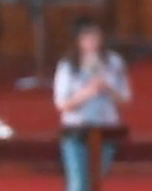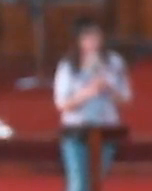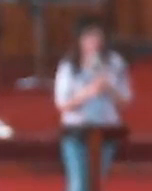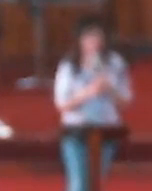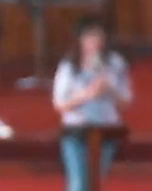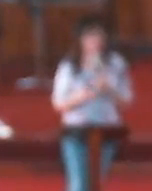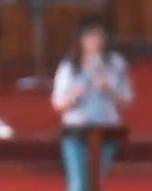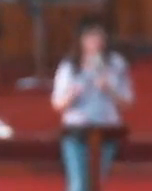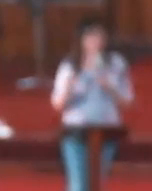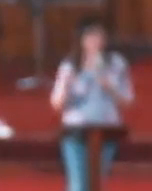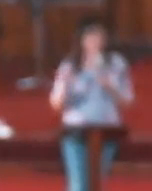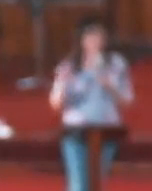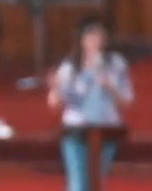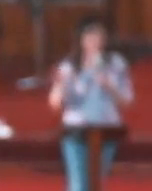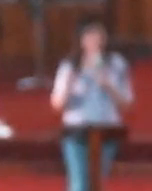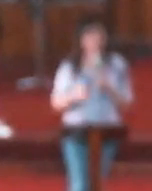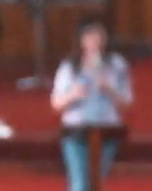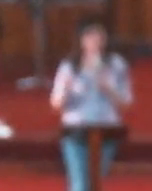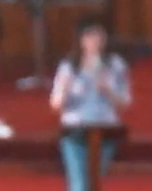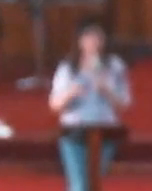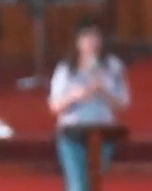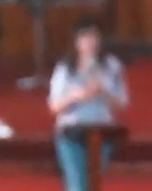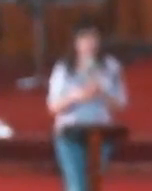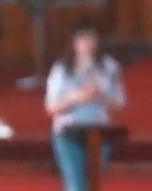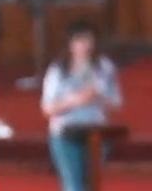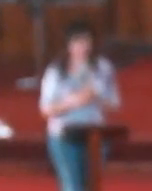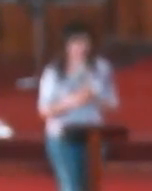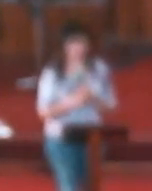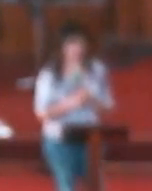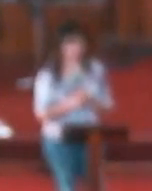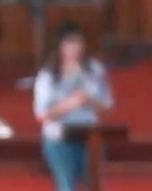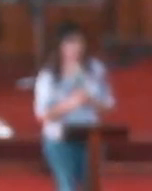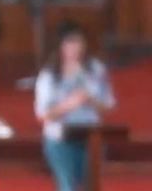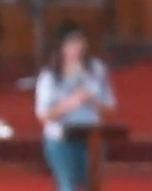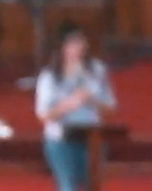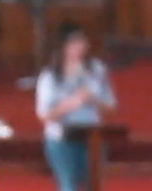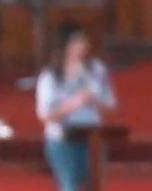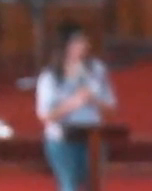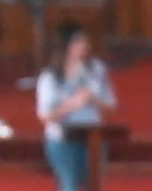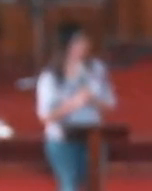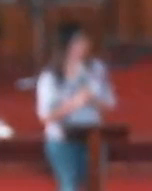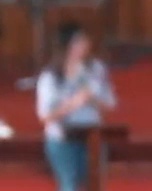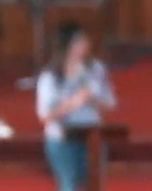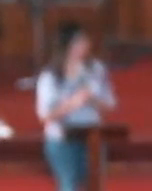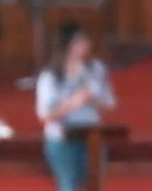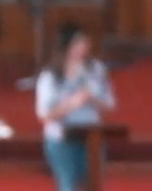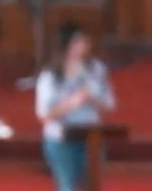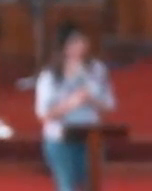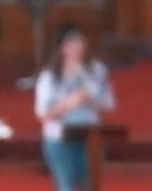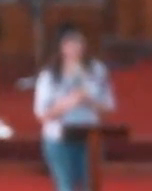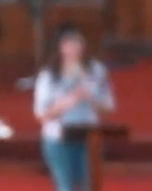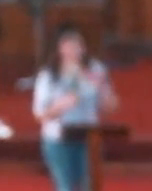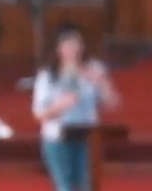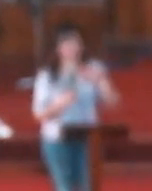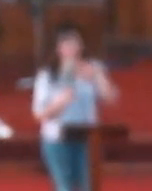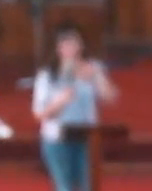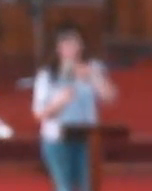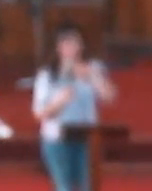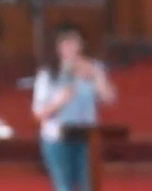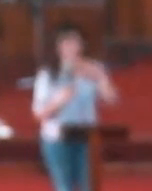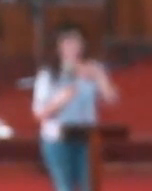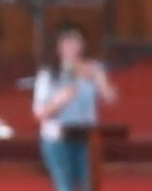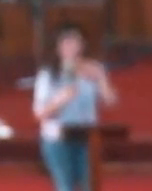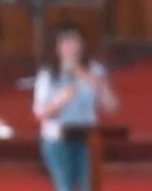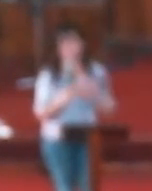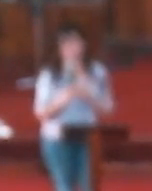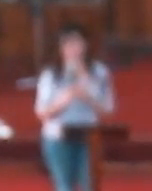was a very common teaching. They would begin to say things and that they would want. Hasta decíamos, hacíamos tijera, ay, yo corto esas palabras. And then there'd be the little scissor